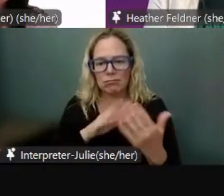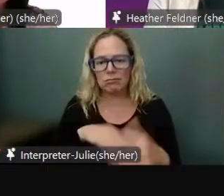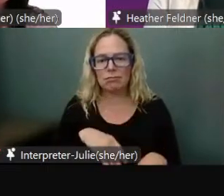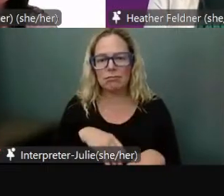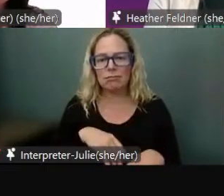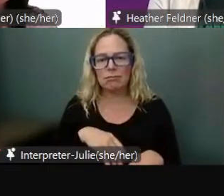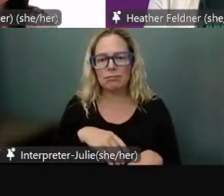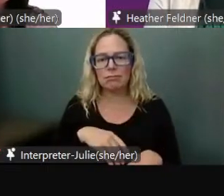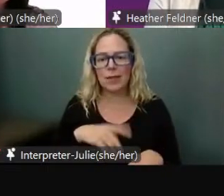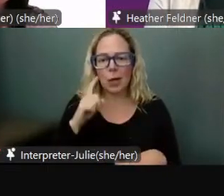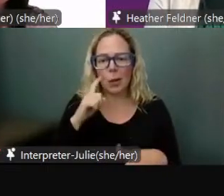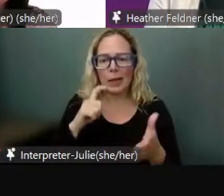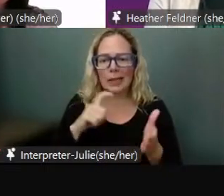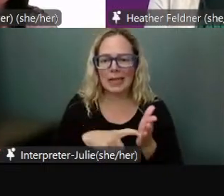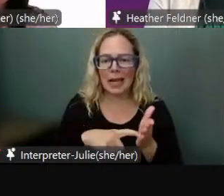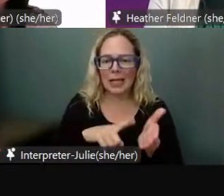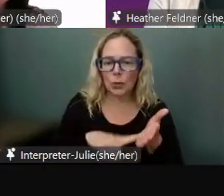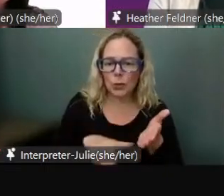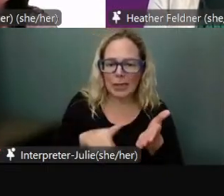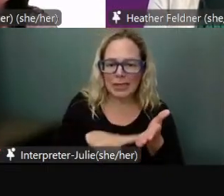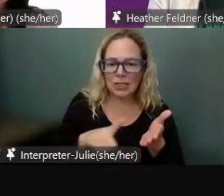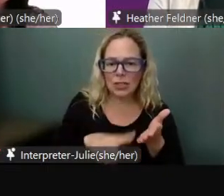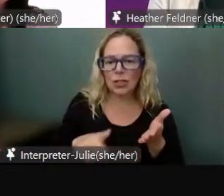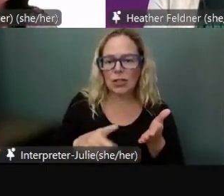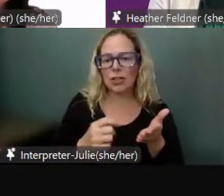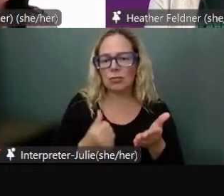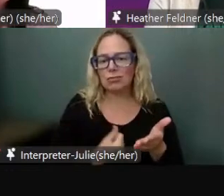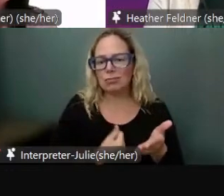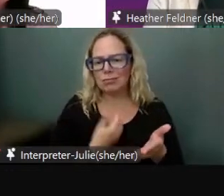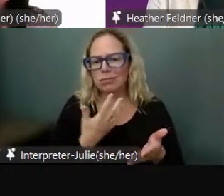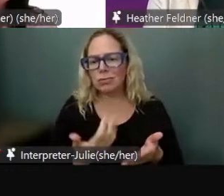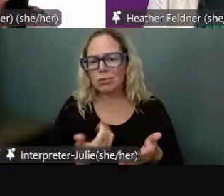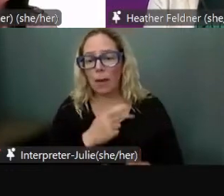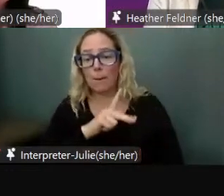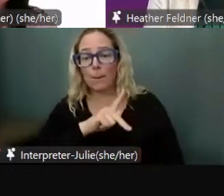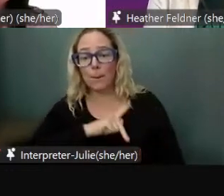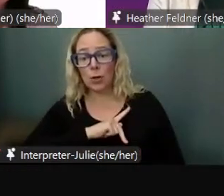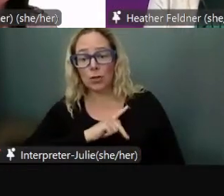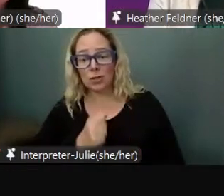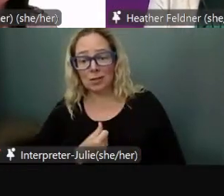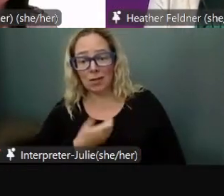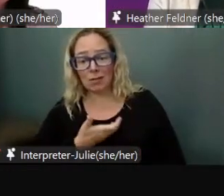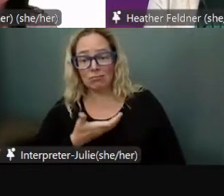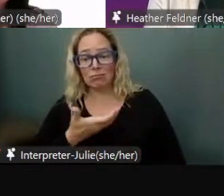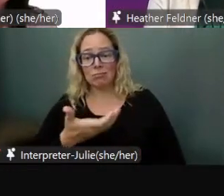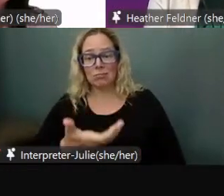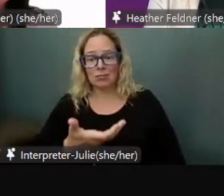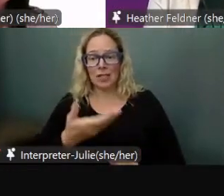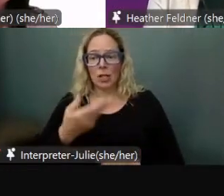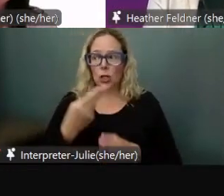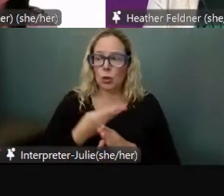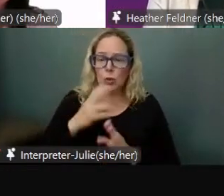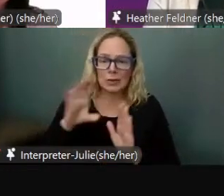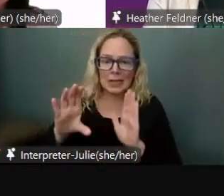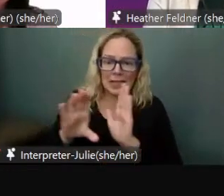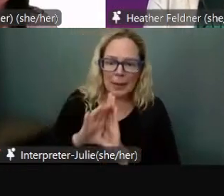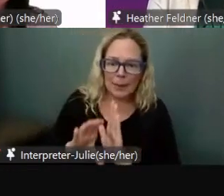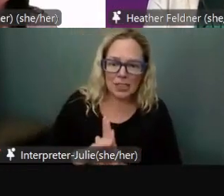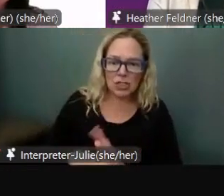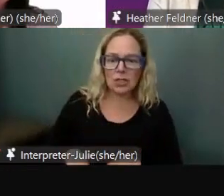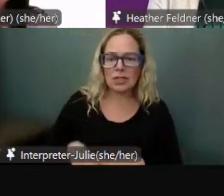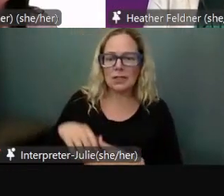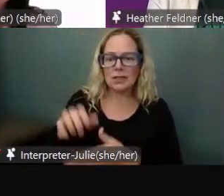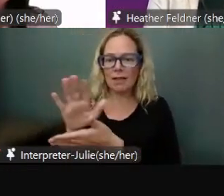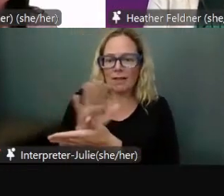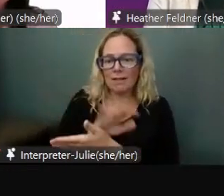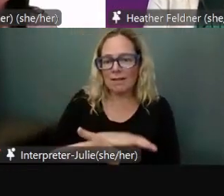both citing research, telling personal stories, using images, videos,